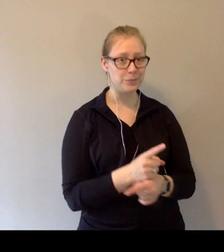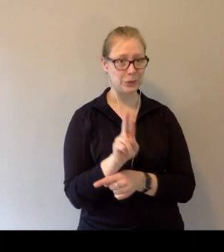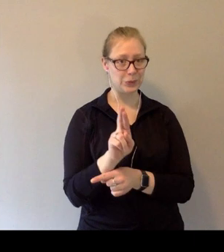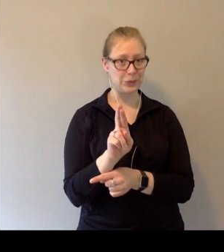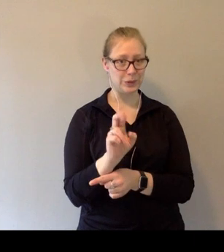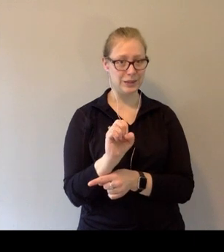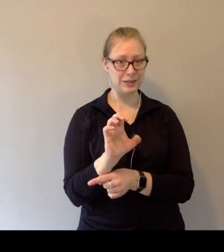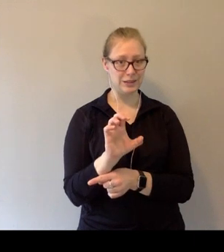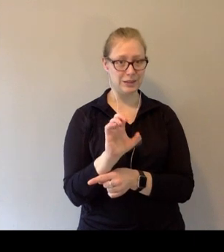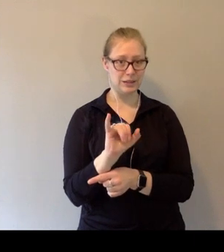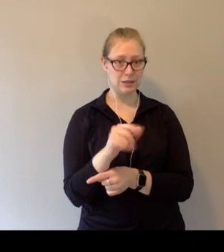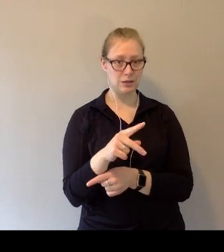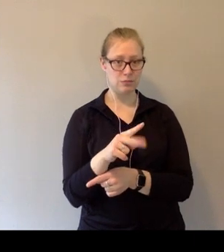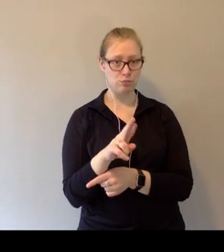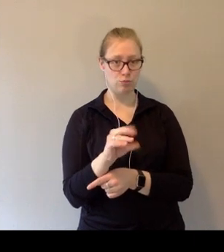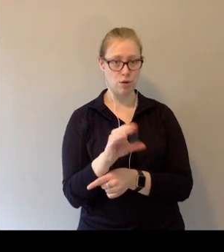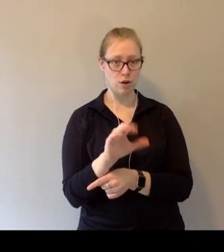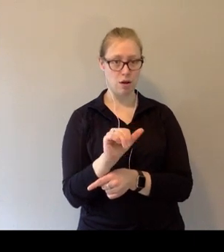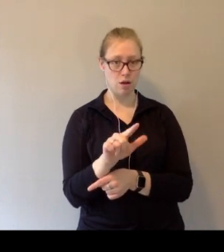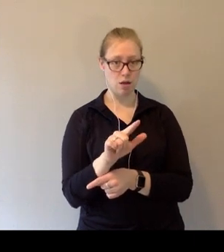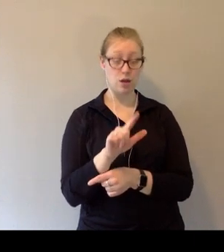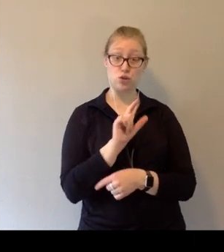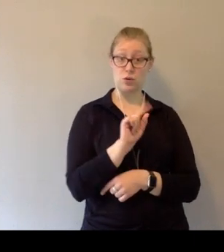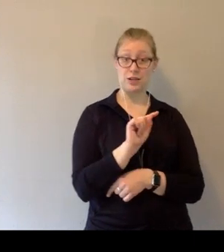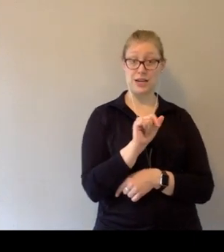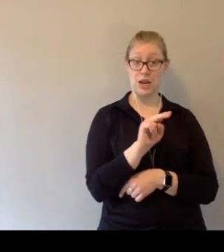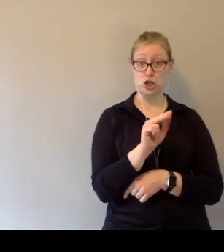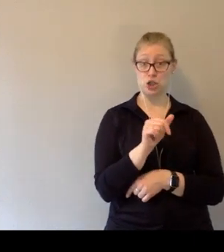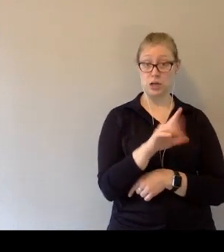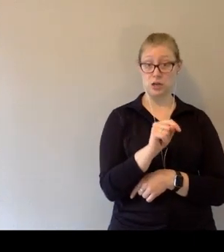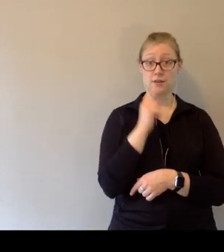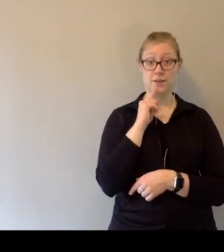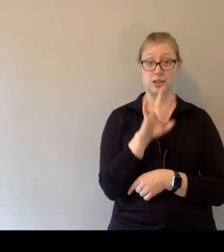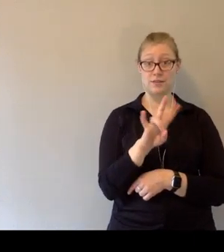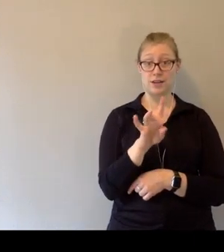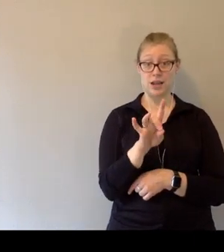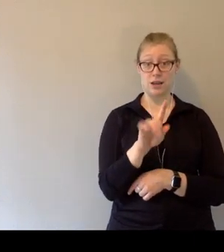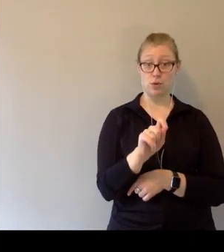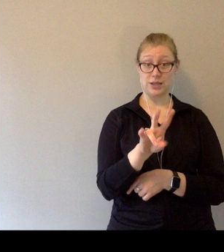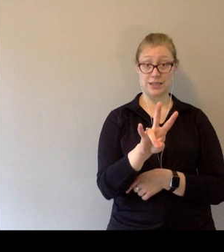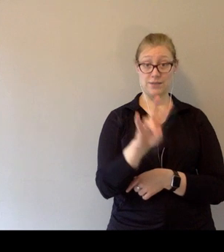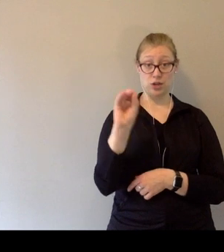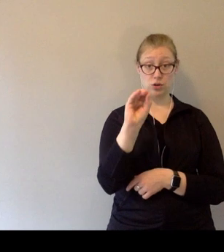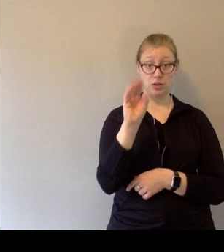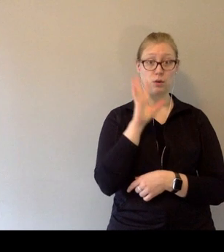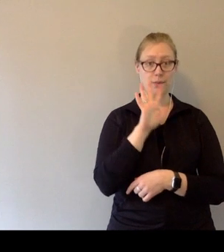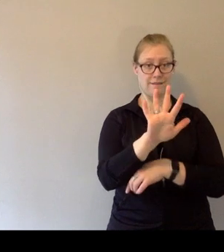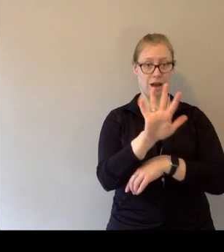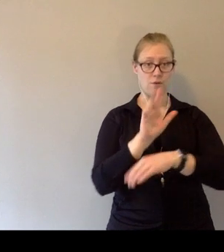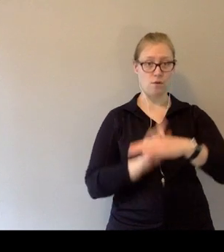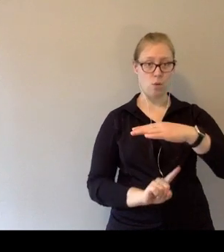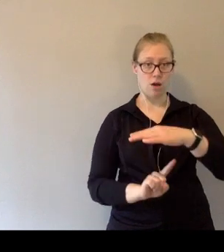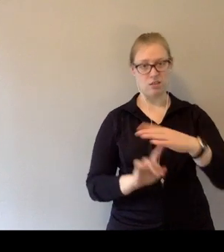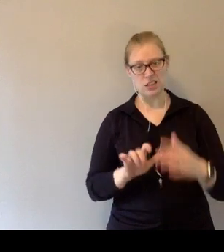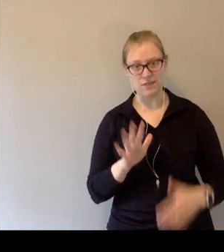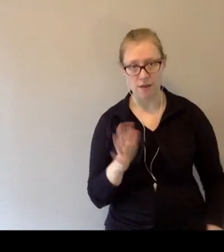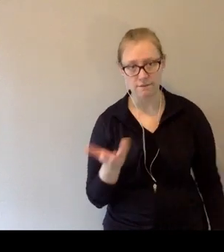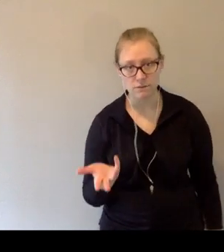of 78.7 degrees is just going to be 5 over 1, or 5.